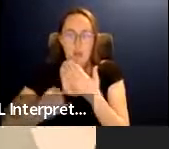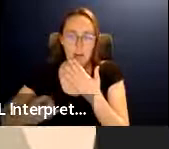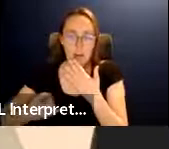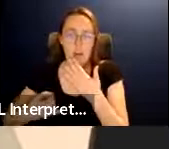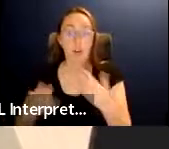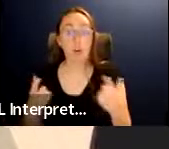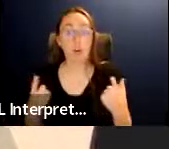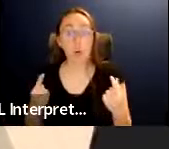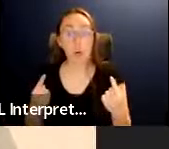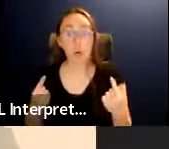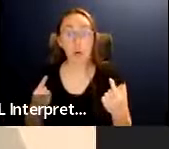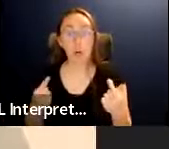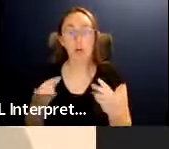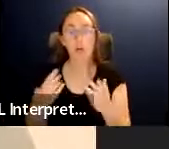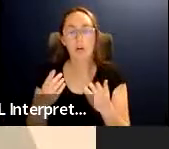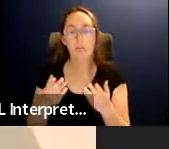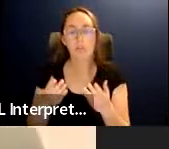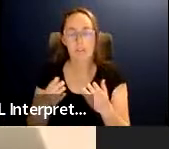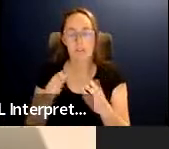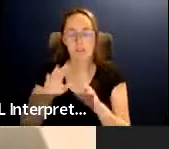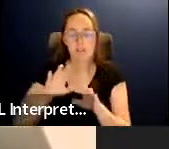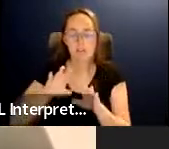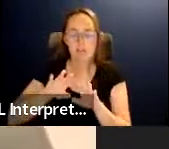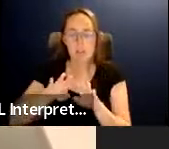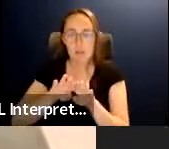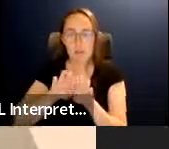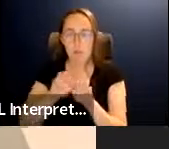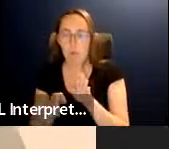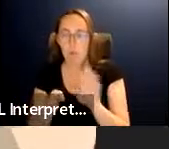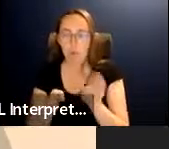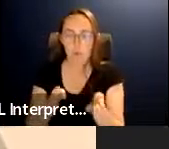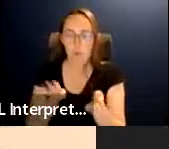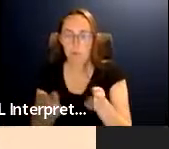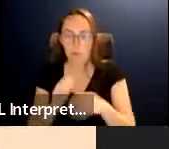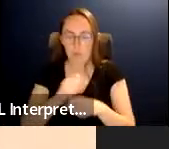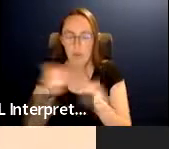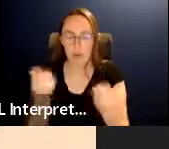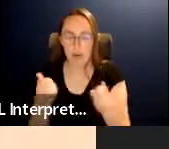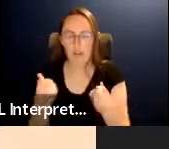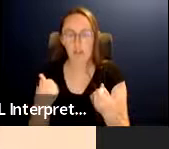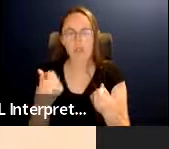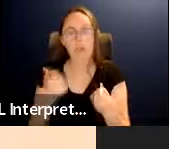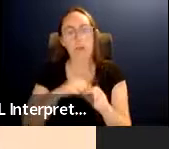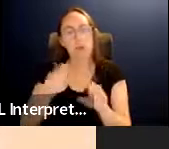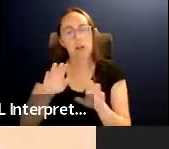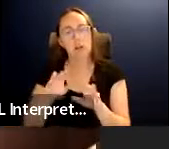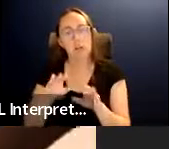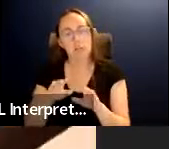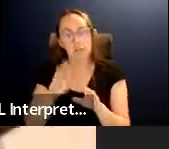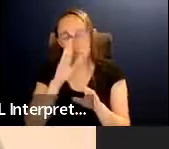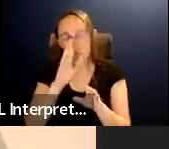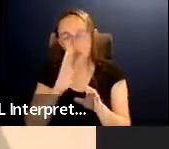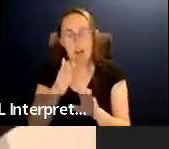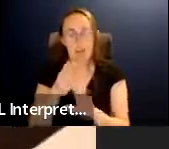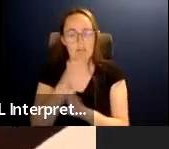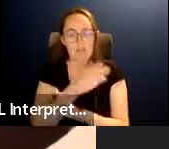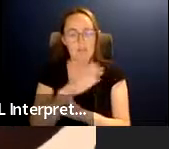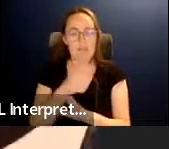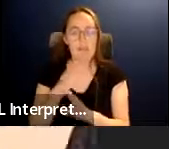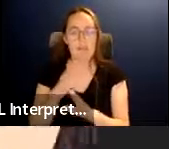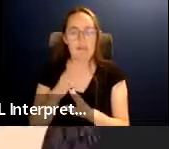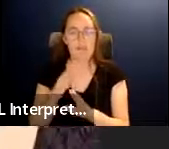do is we have to break along those score lines. So we're breaking it right above the Velcro there. We're breaking it in the middle